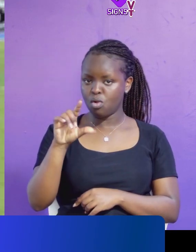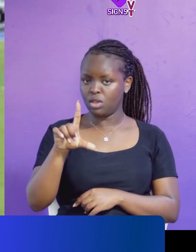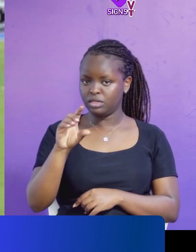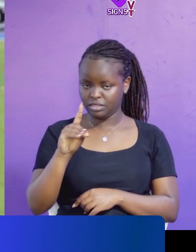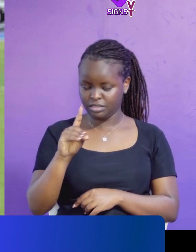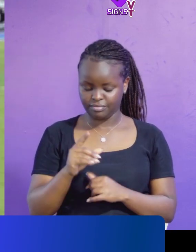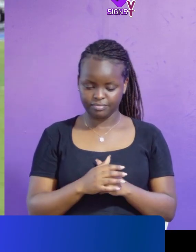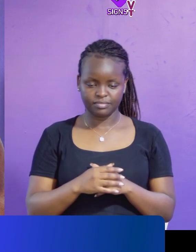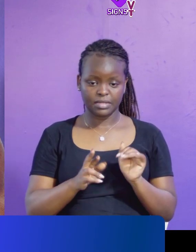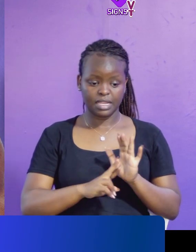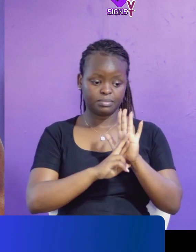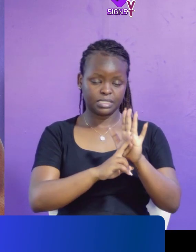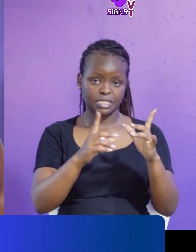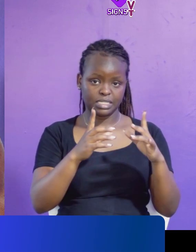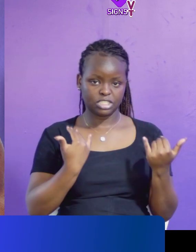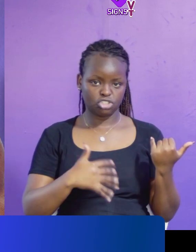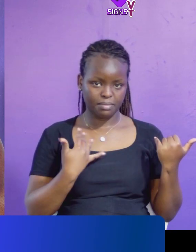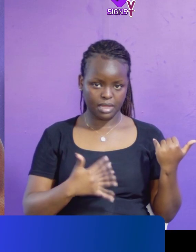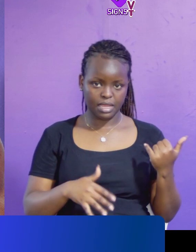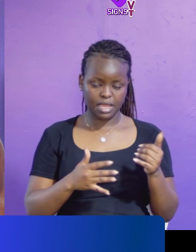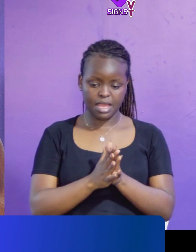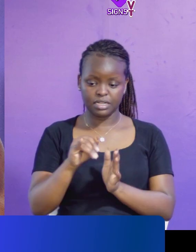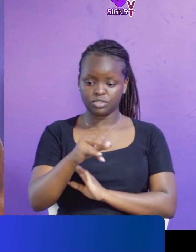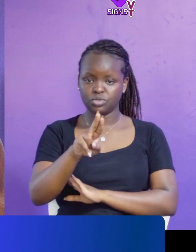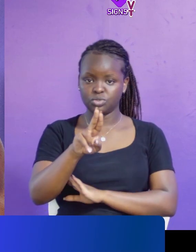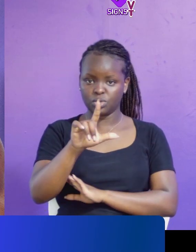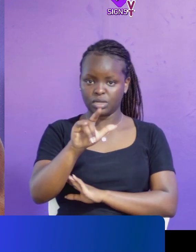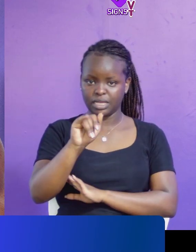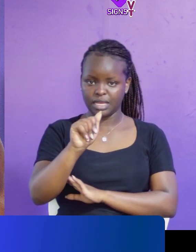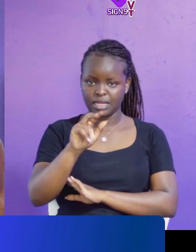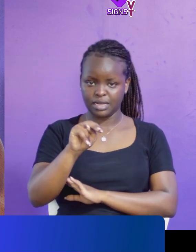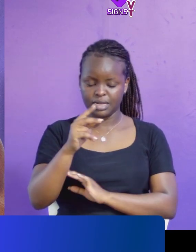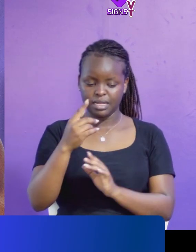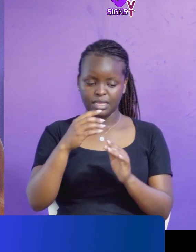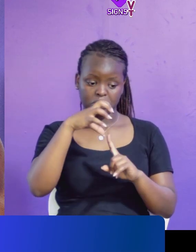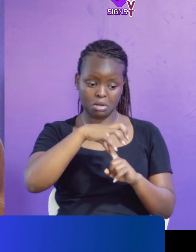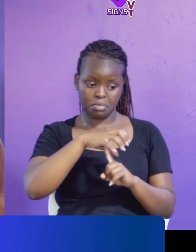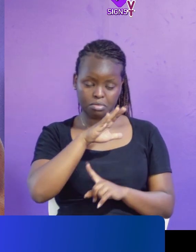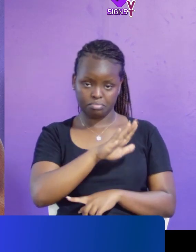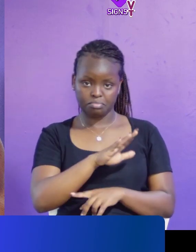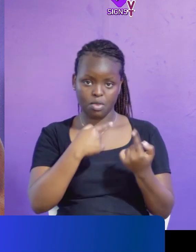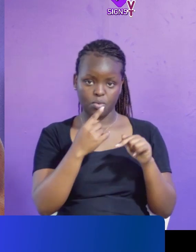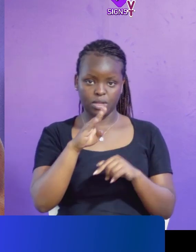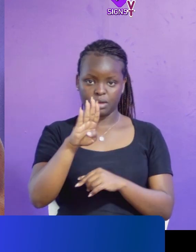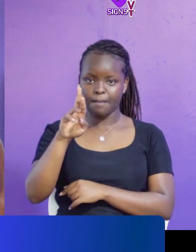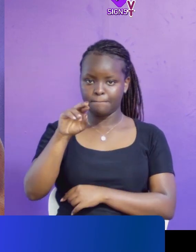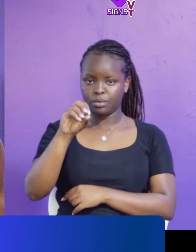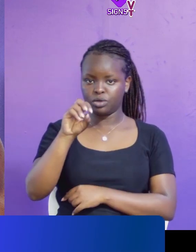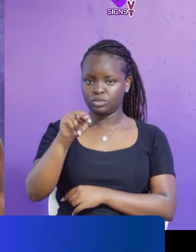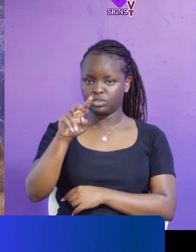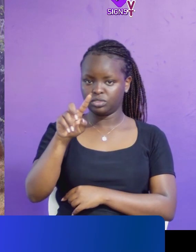representing Jamaica. And Julian Alfred, the Olympic champion, won bronze, completing